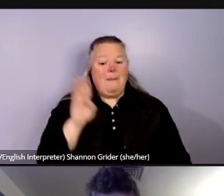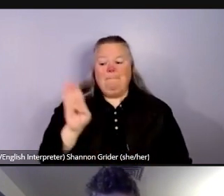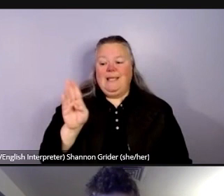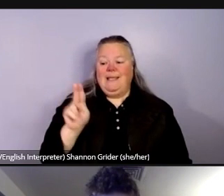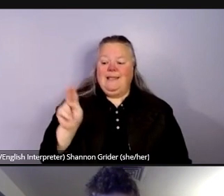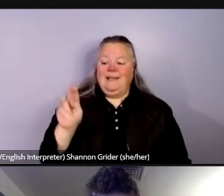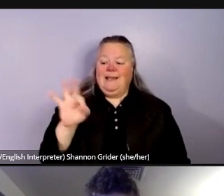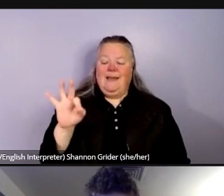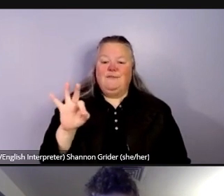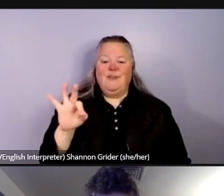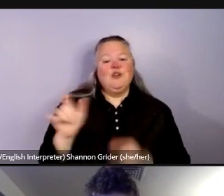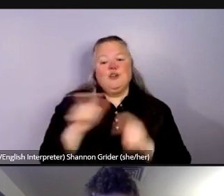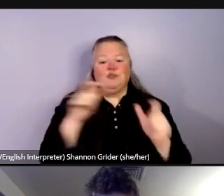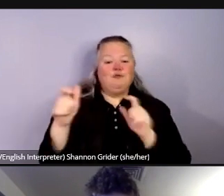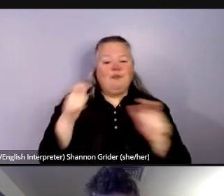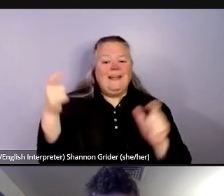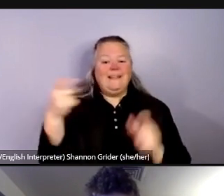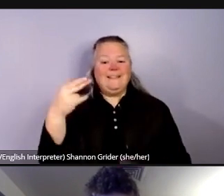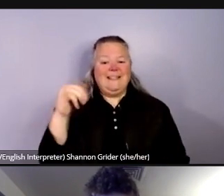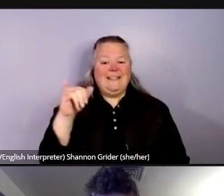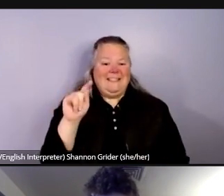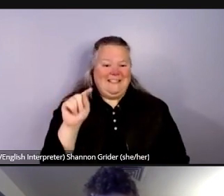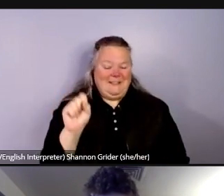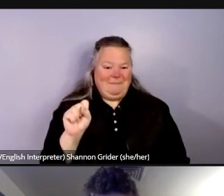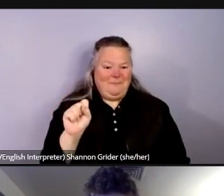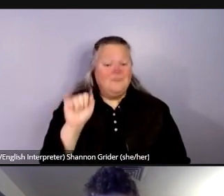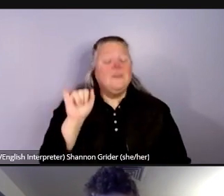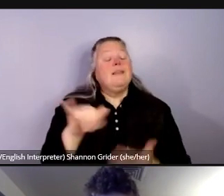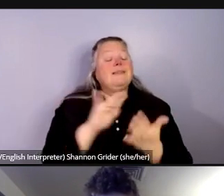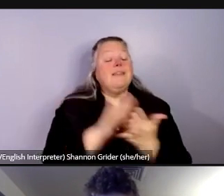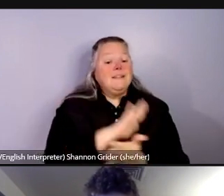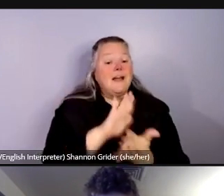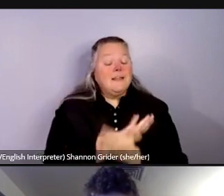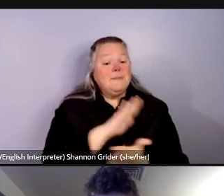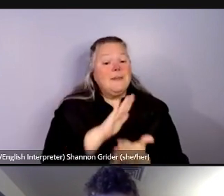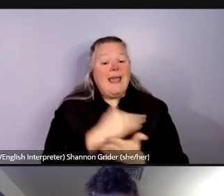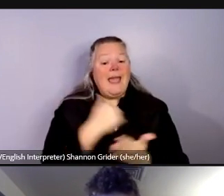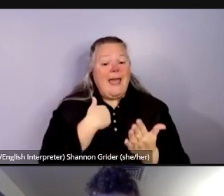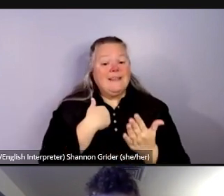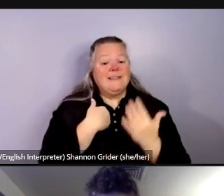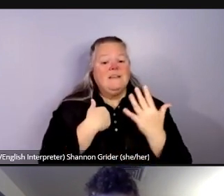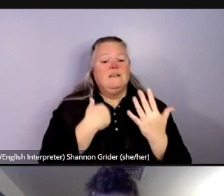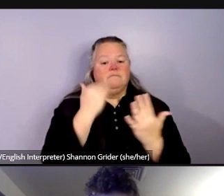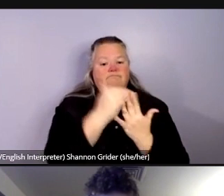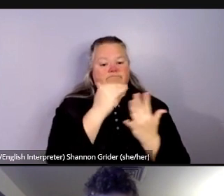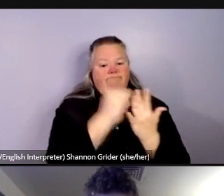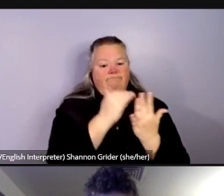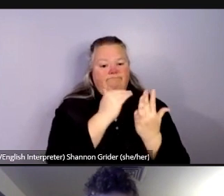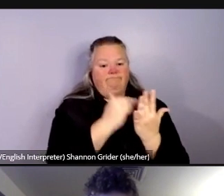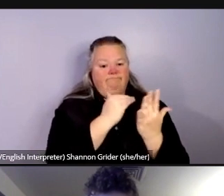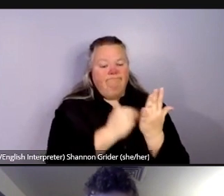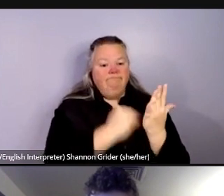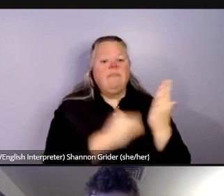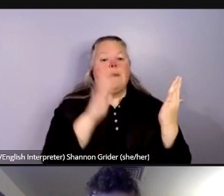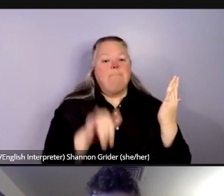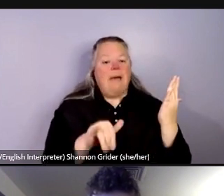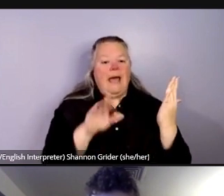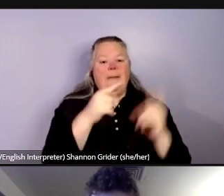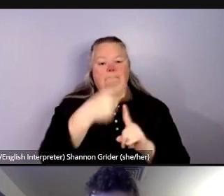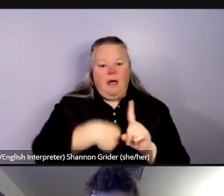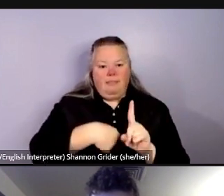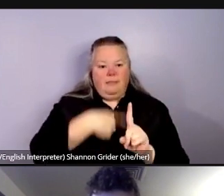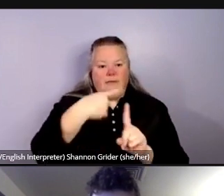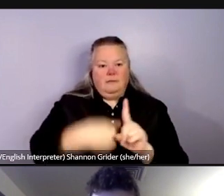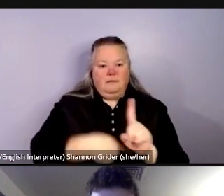Greatest Hits. And so that document has kind of by month, the kind of key topics that